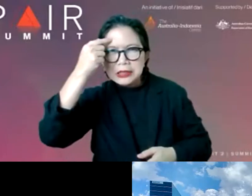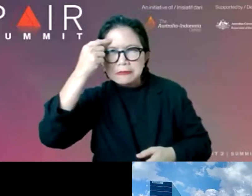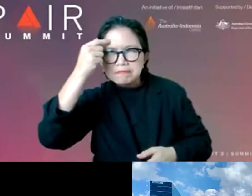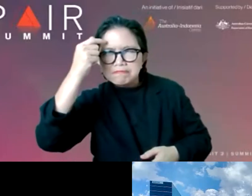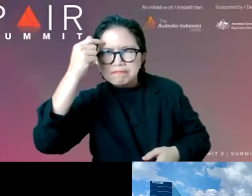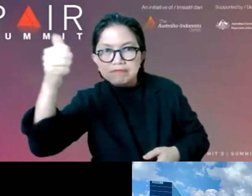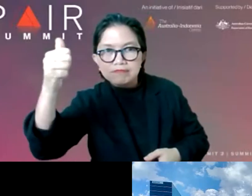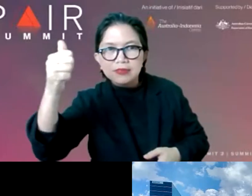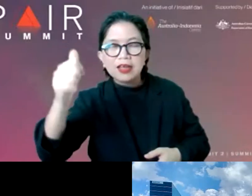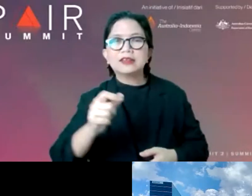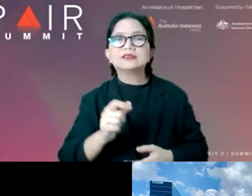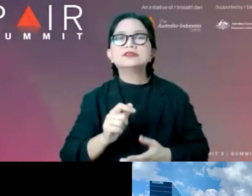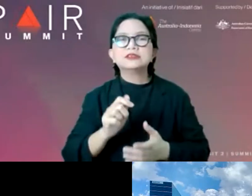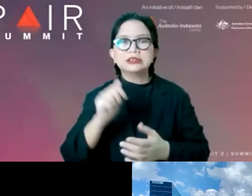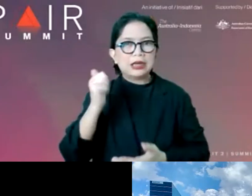I think.